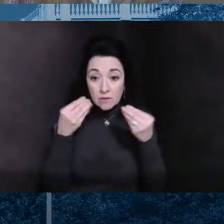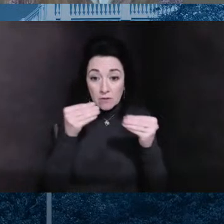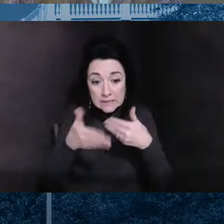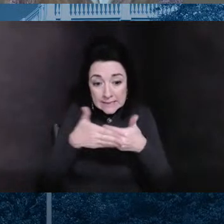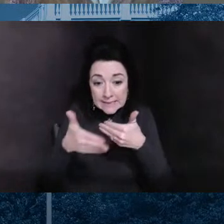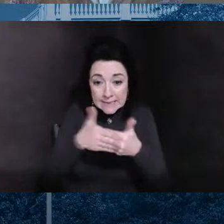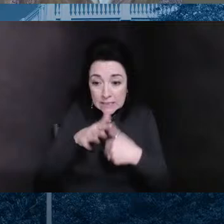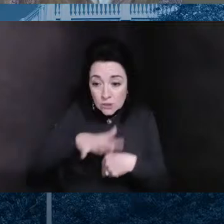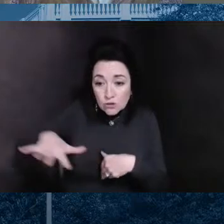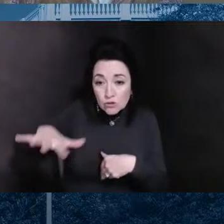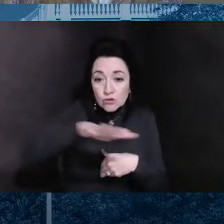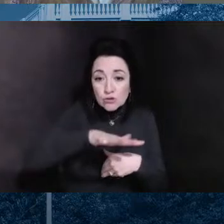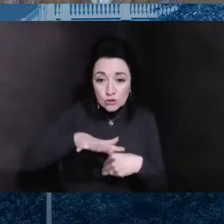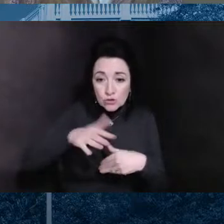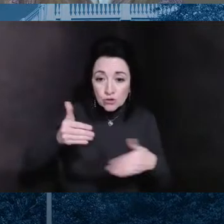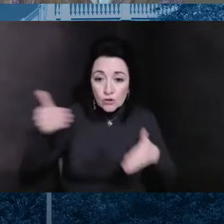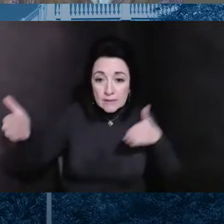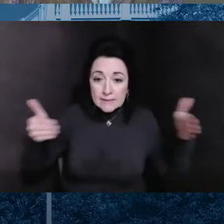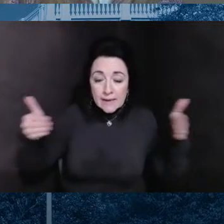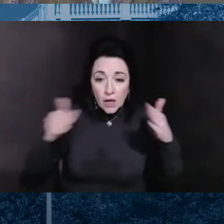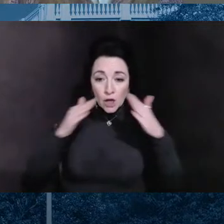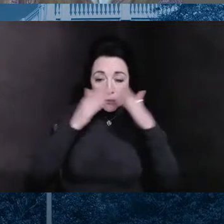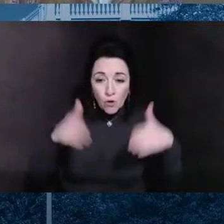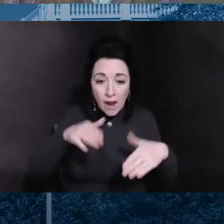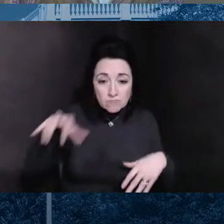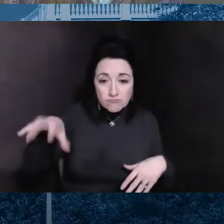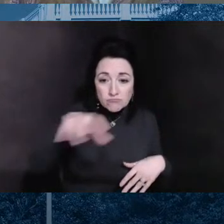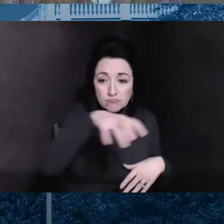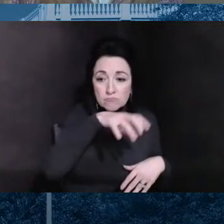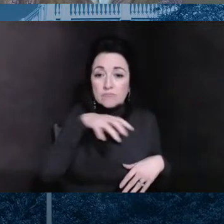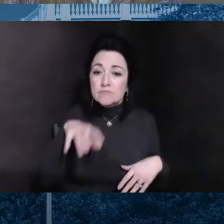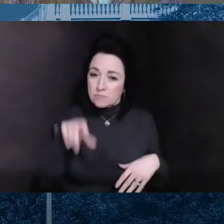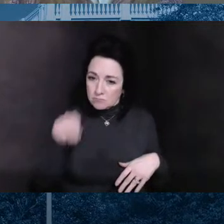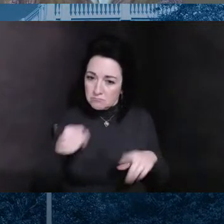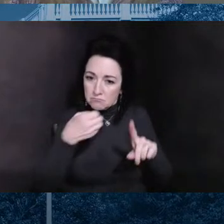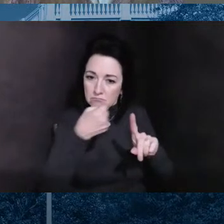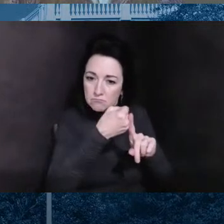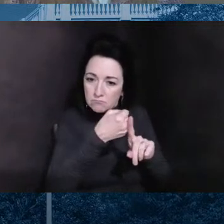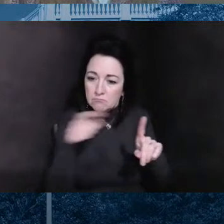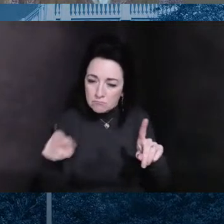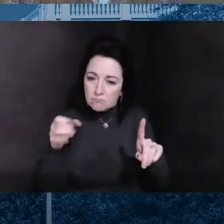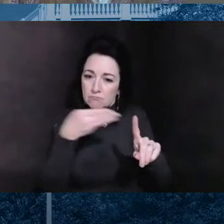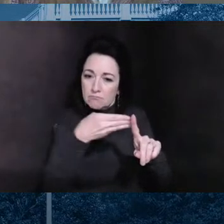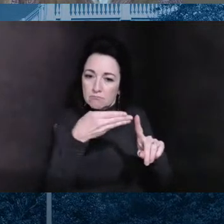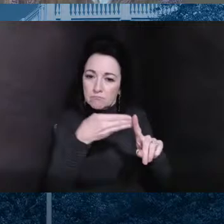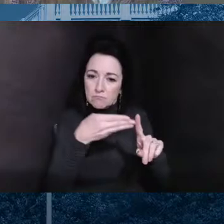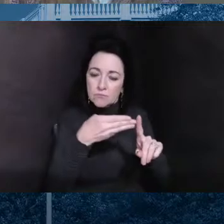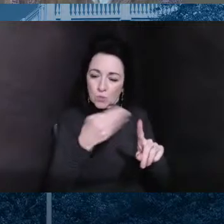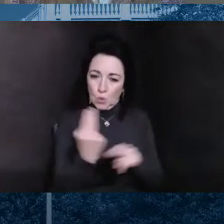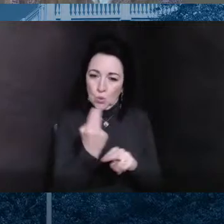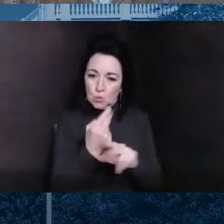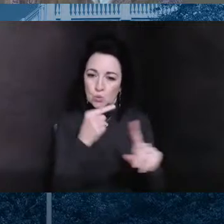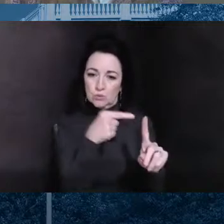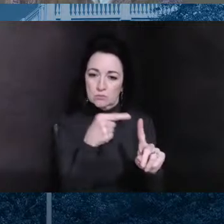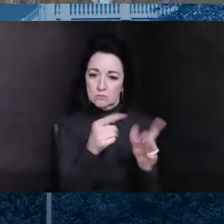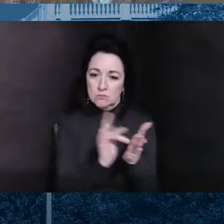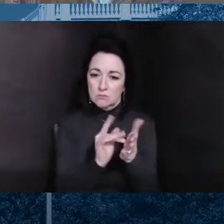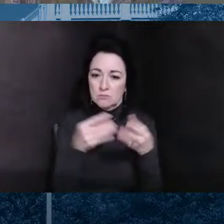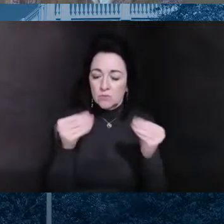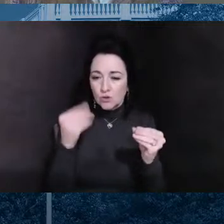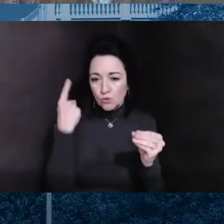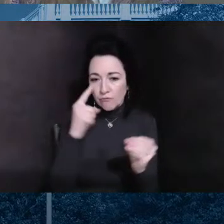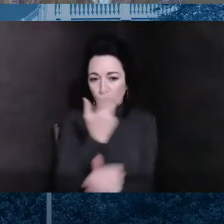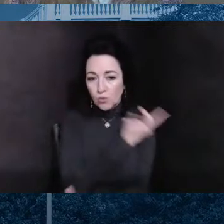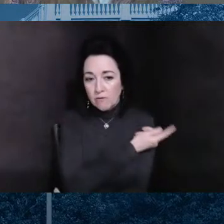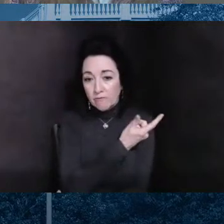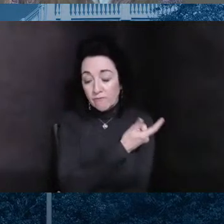hospital partners who have also been helpful with us, were helpful with us in the spring as we ramped up testing in these